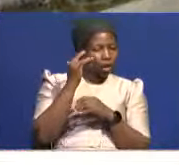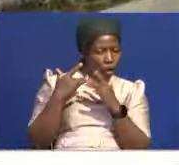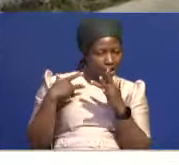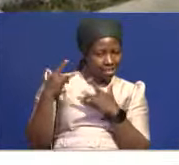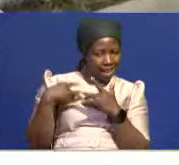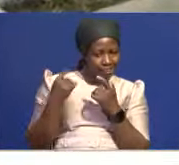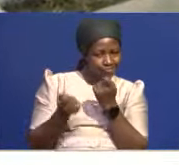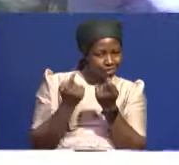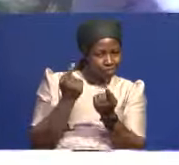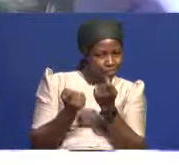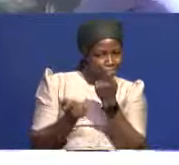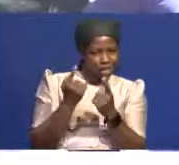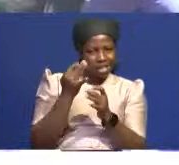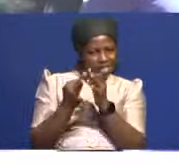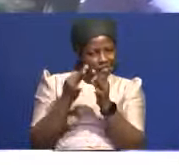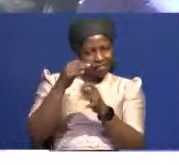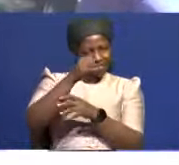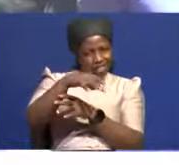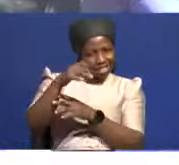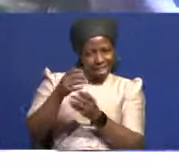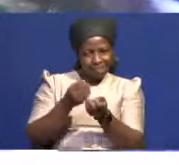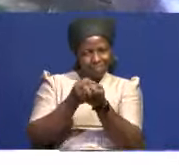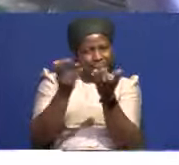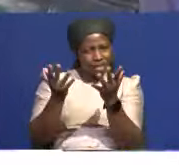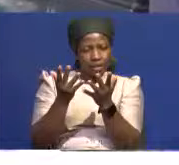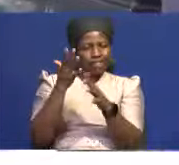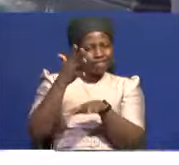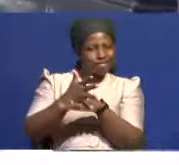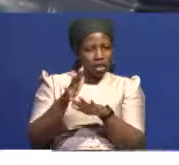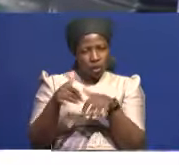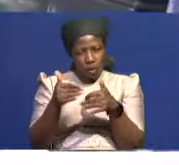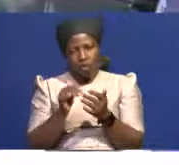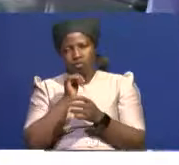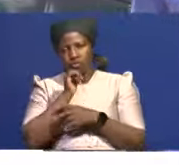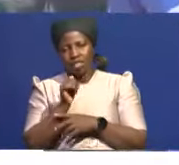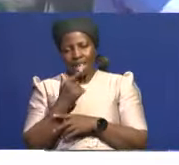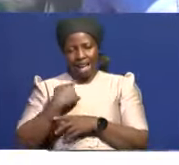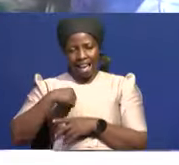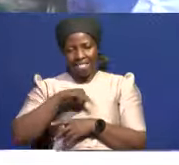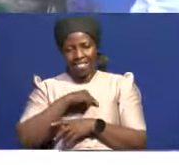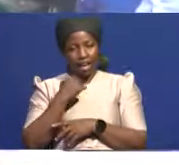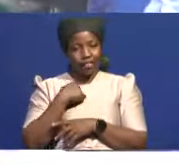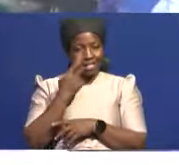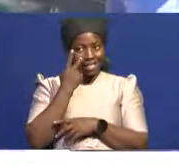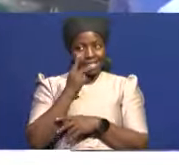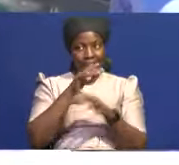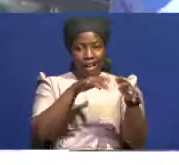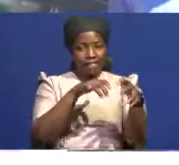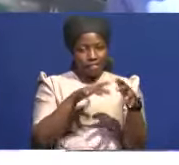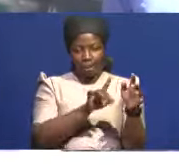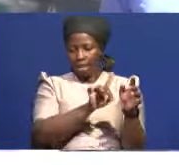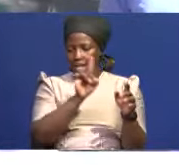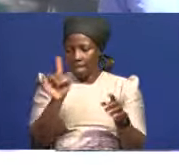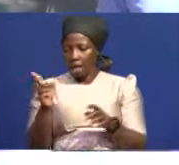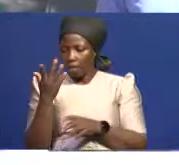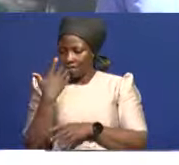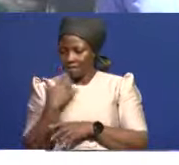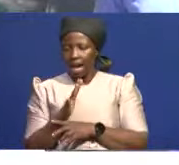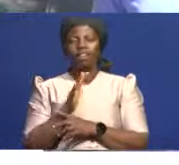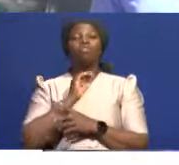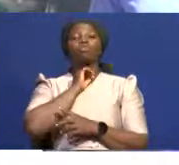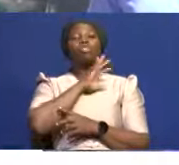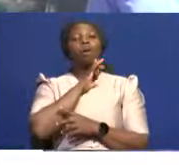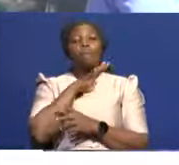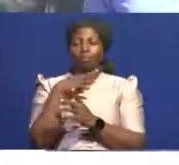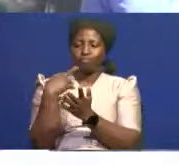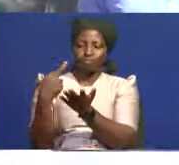distributed fertilizers. We have also noted actually that a farmer came here and registered his complaint on